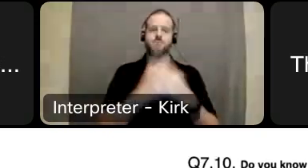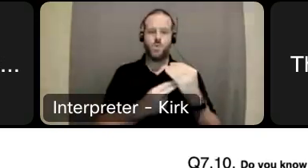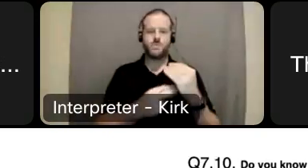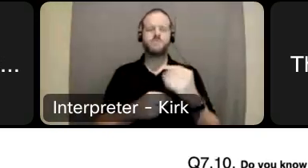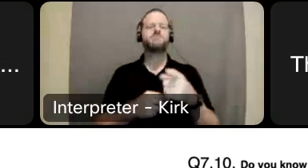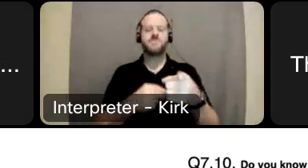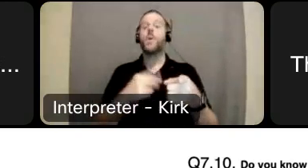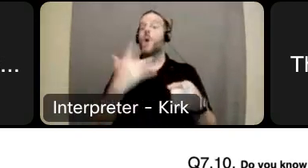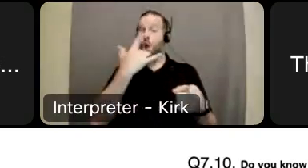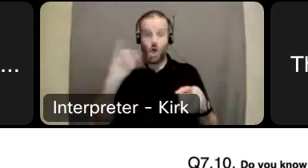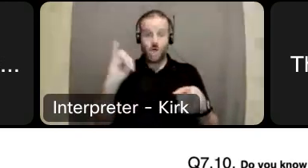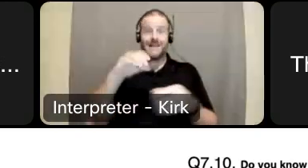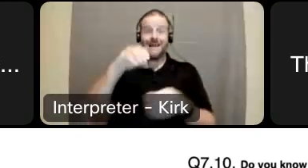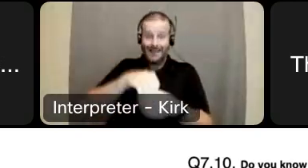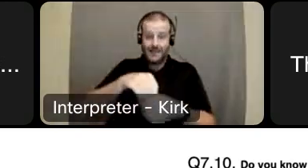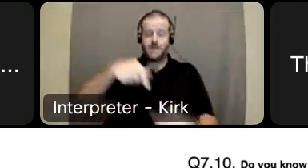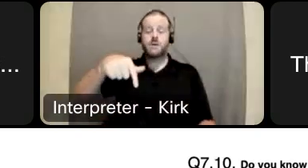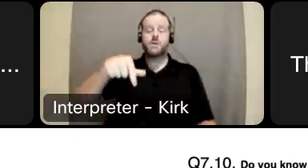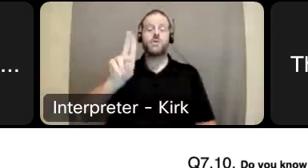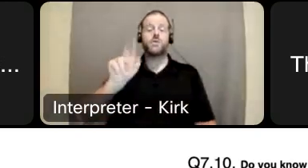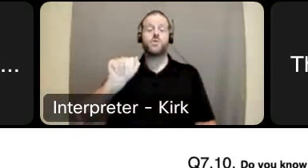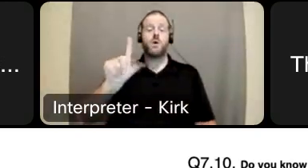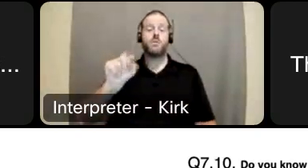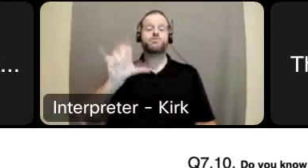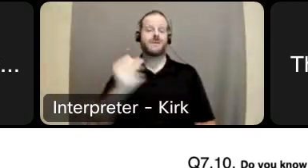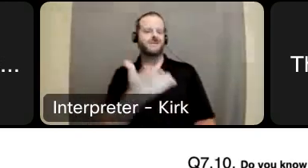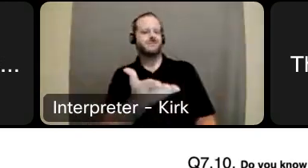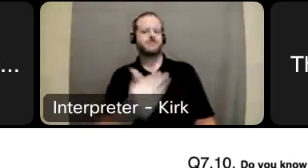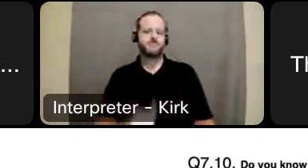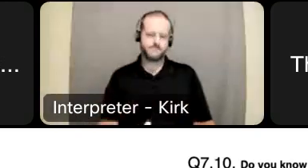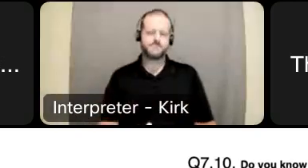This is what it actually looks like in the survey. So that's the same example.